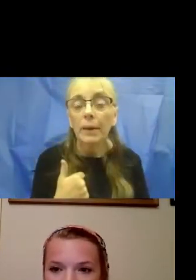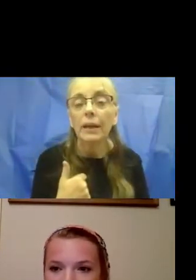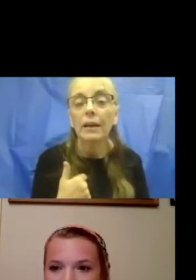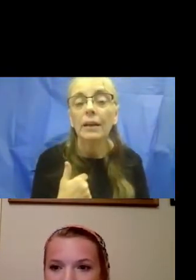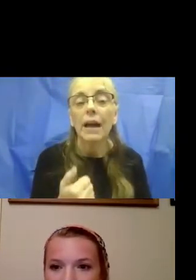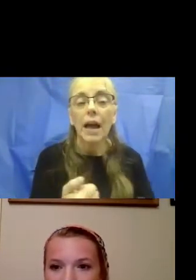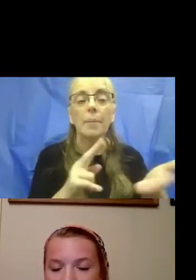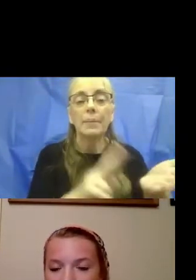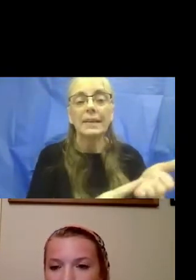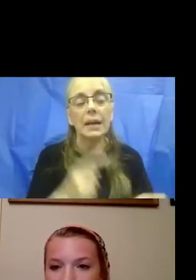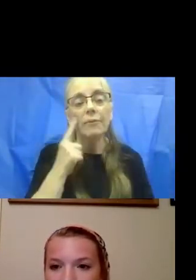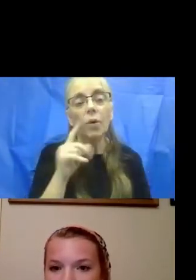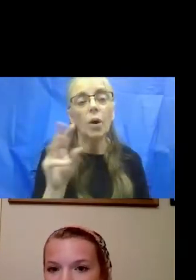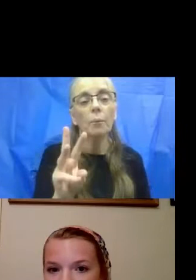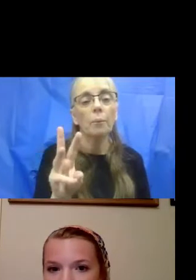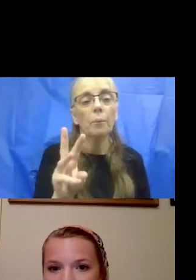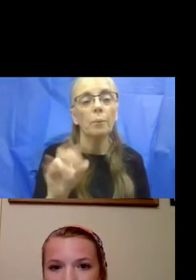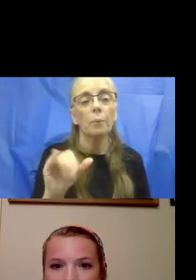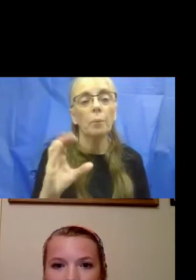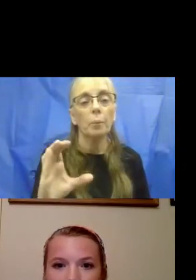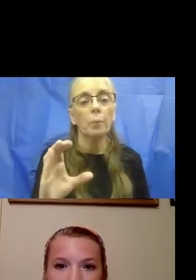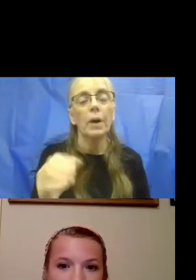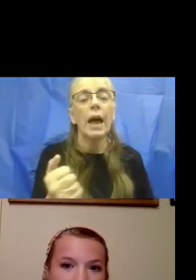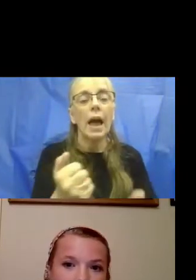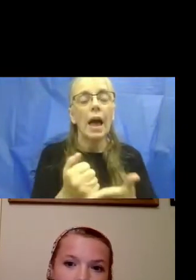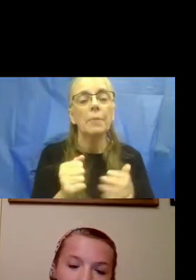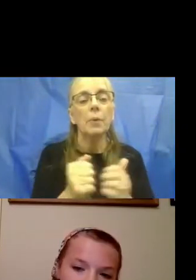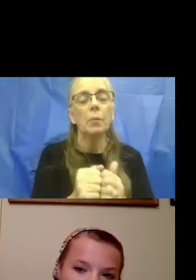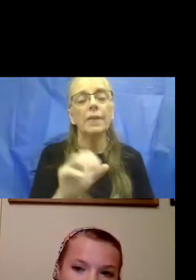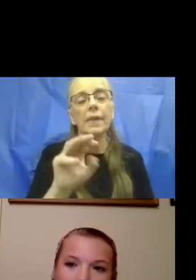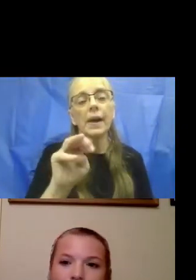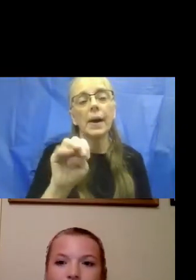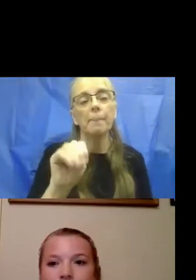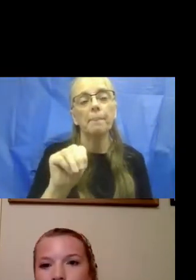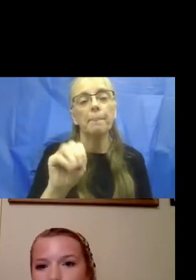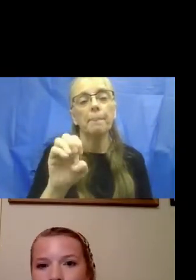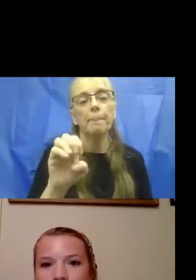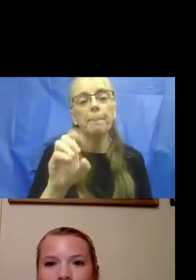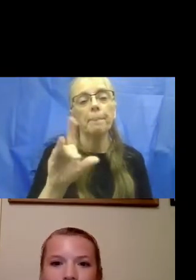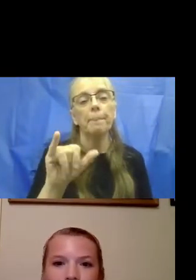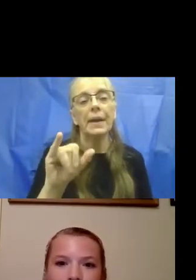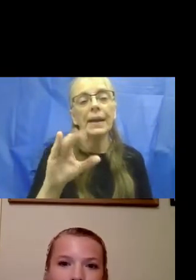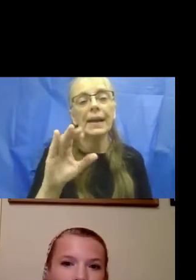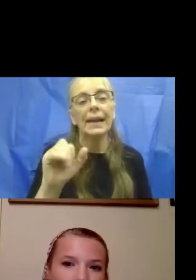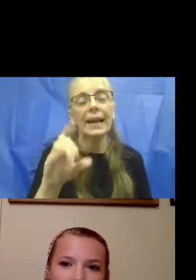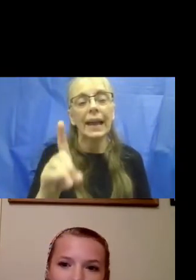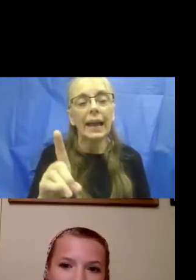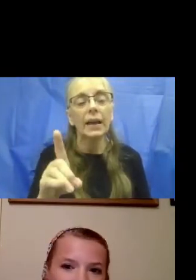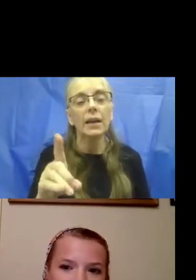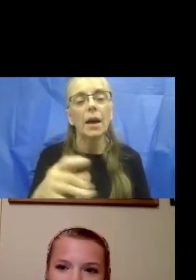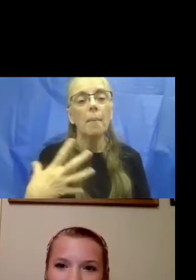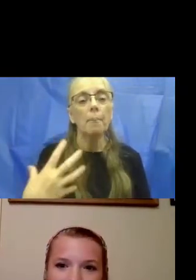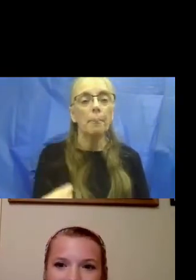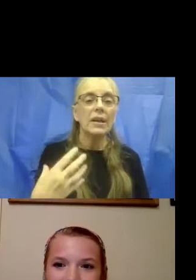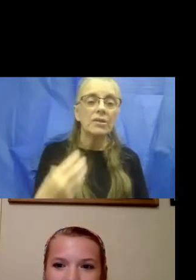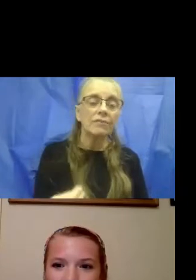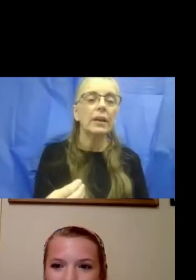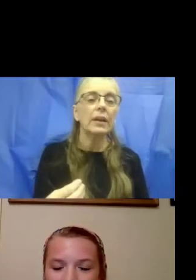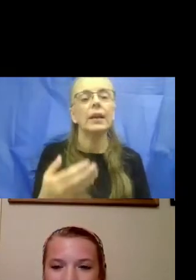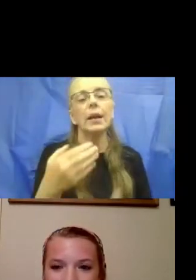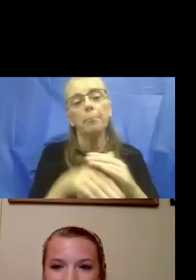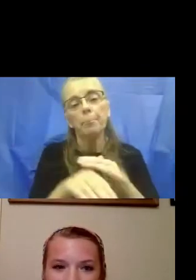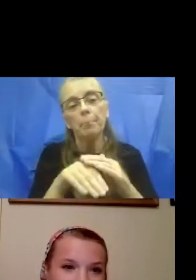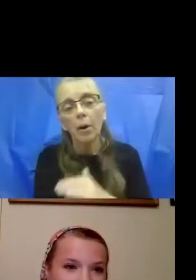WIC and got me and Leo on Medicaid, got me signed up for breastfeeding classes and birthing classes, and answered every crazy question I had